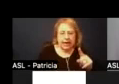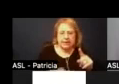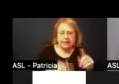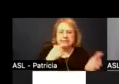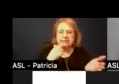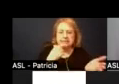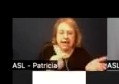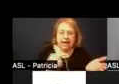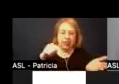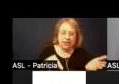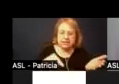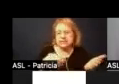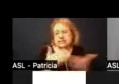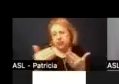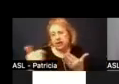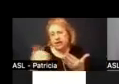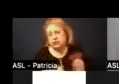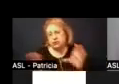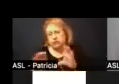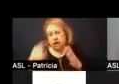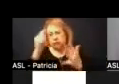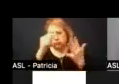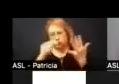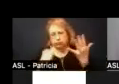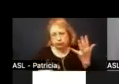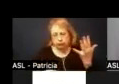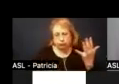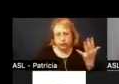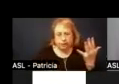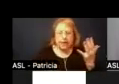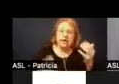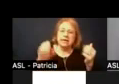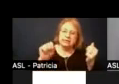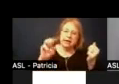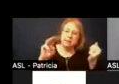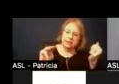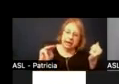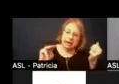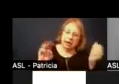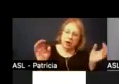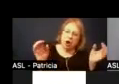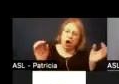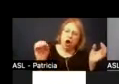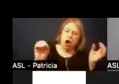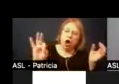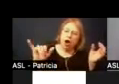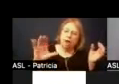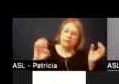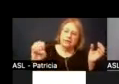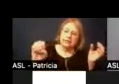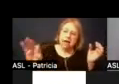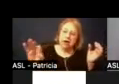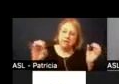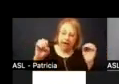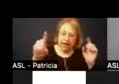uh this is what we've done so as on the advice of our san mateo county office of ed we have just simply stated that in this template